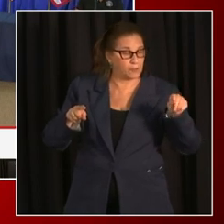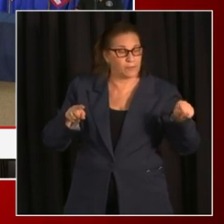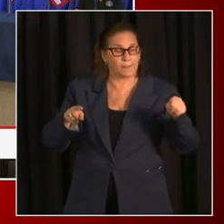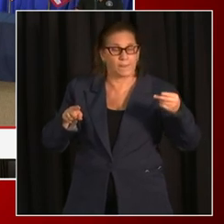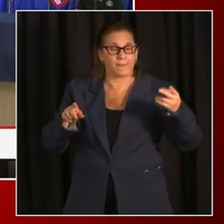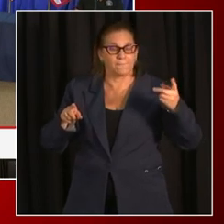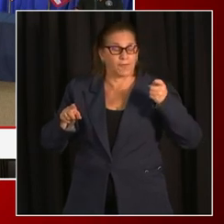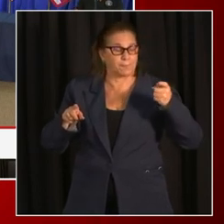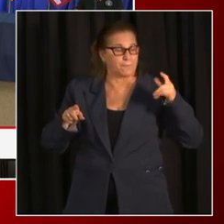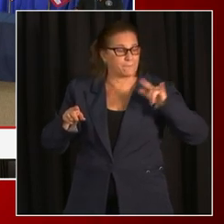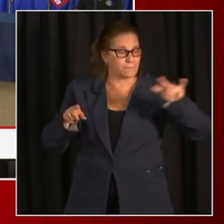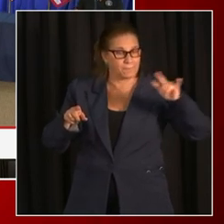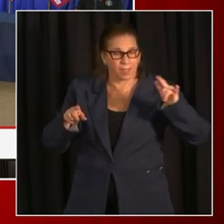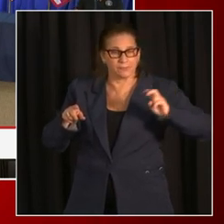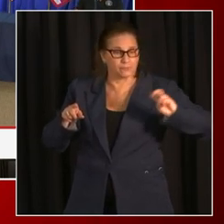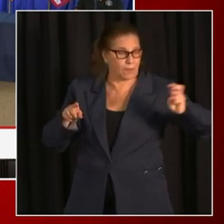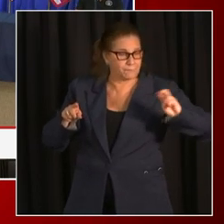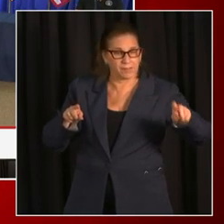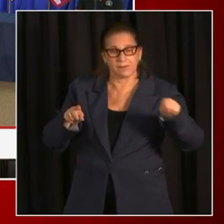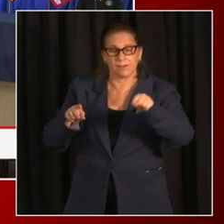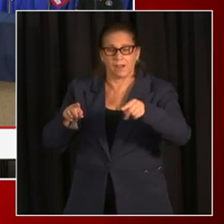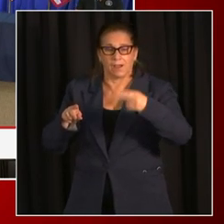all of these cases.